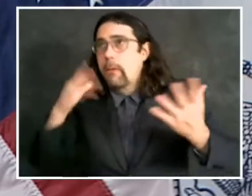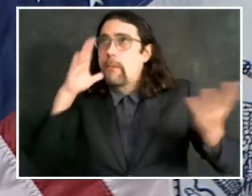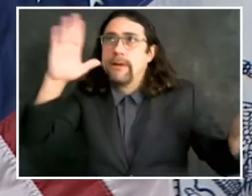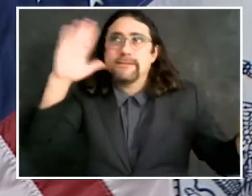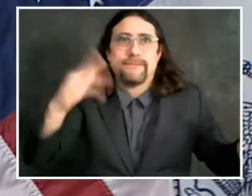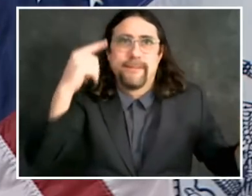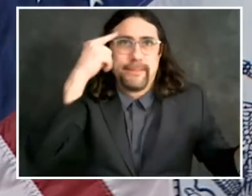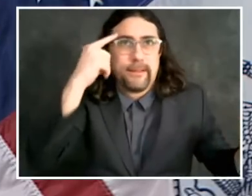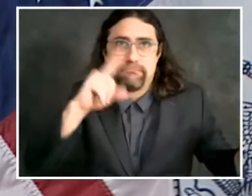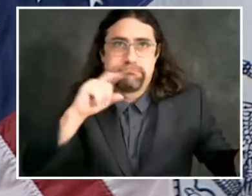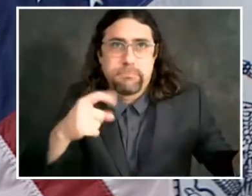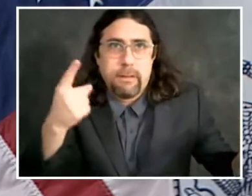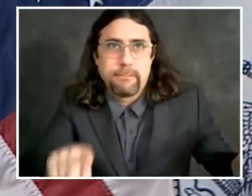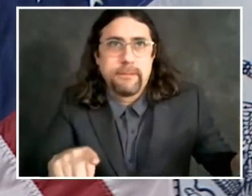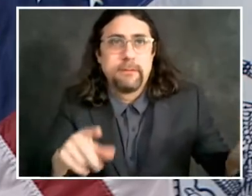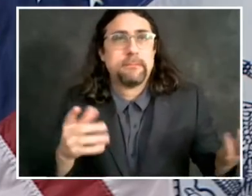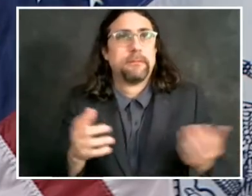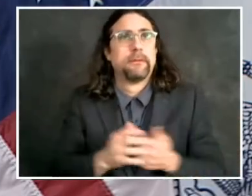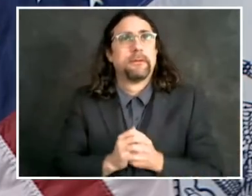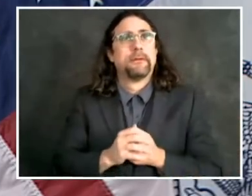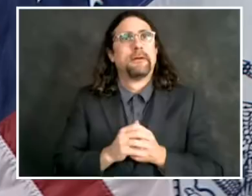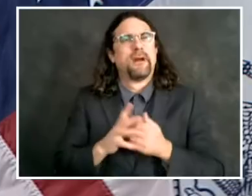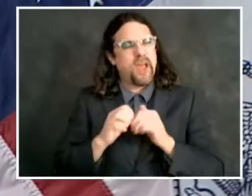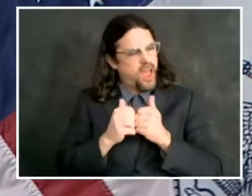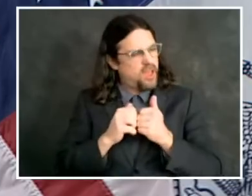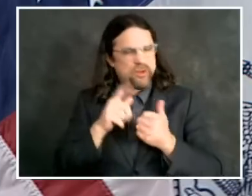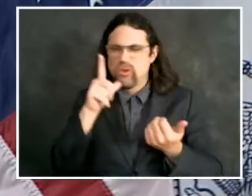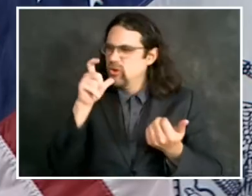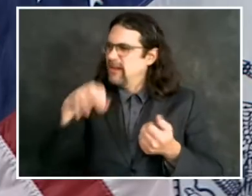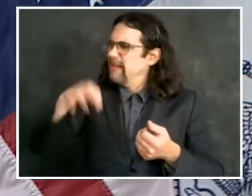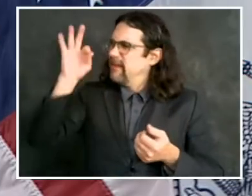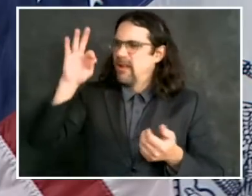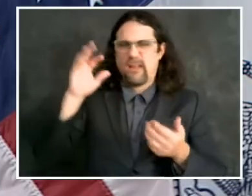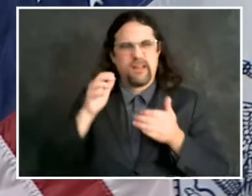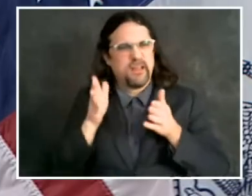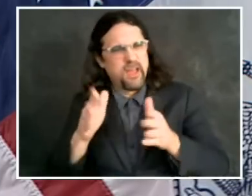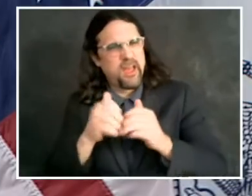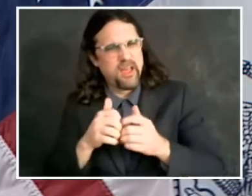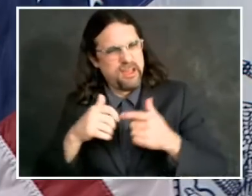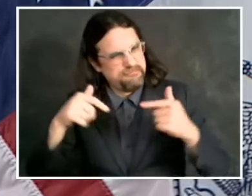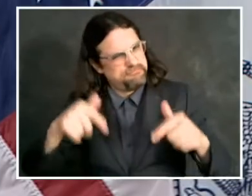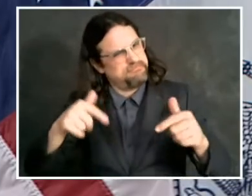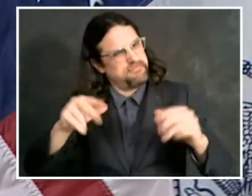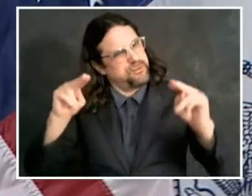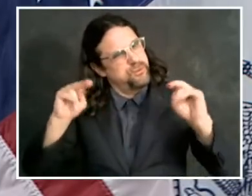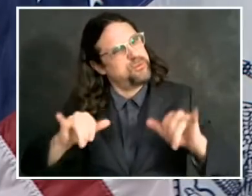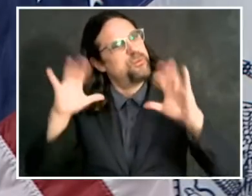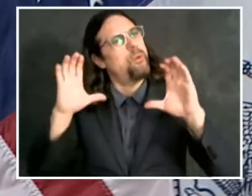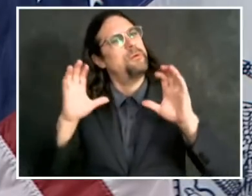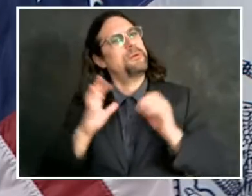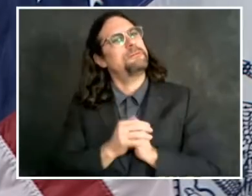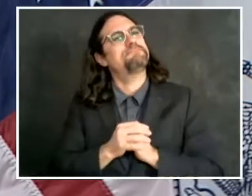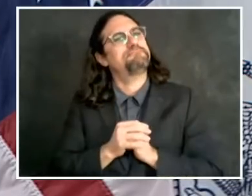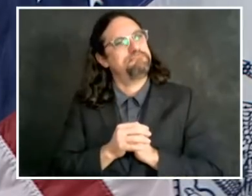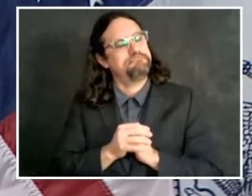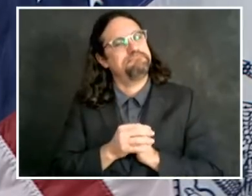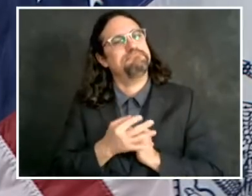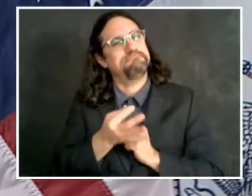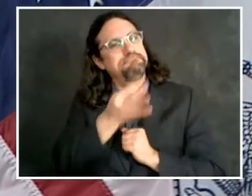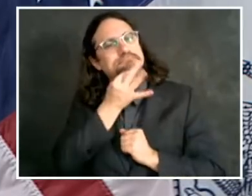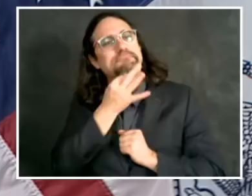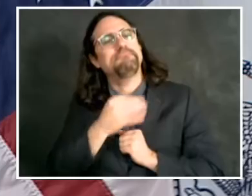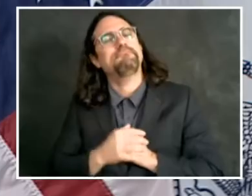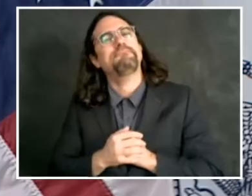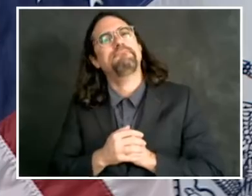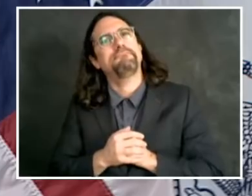And there have been some areas where it was hard to find a way, to be very honest. Something I, like most of us, didn't know